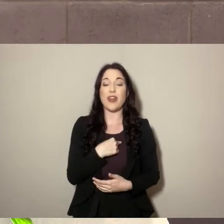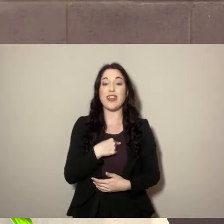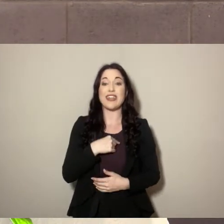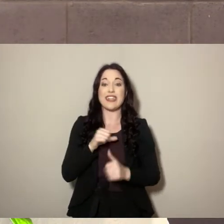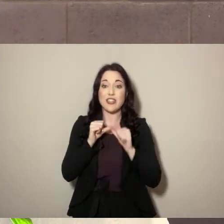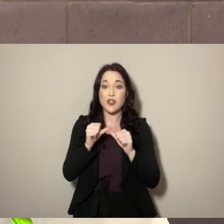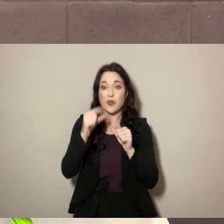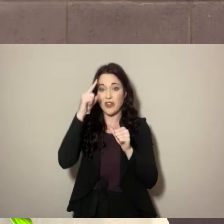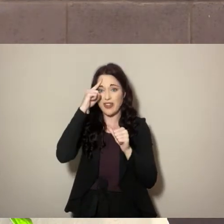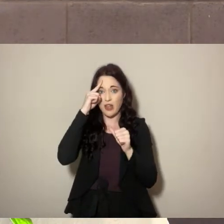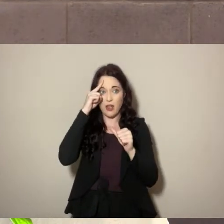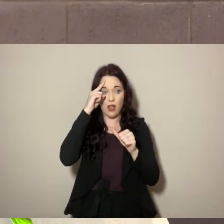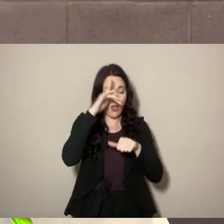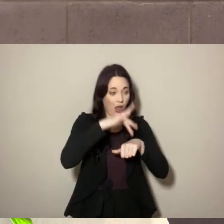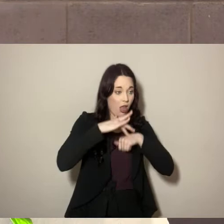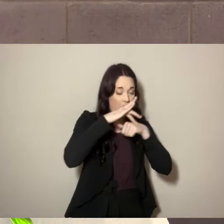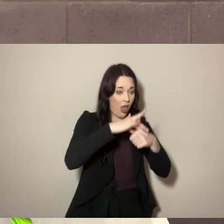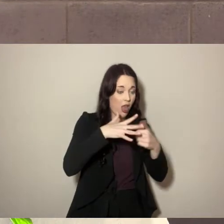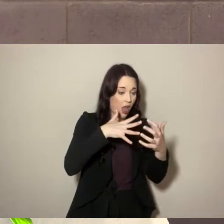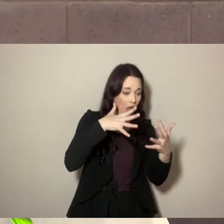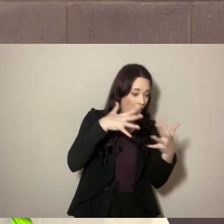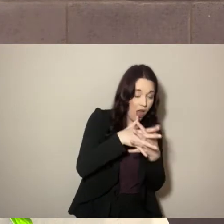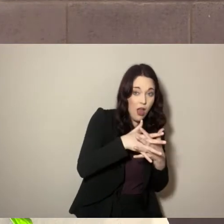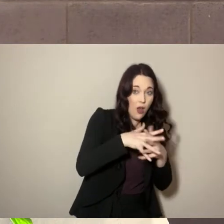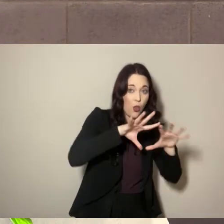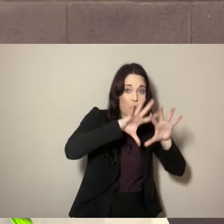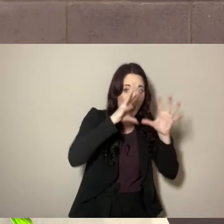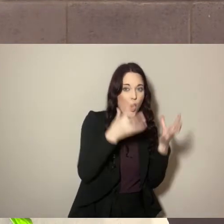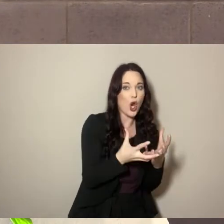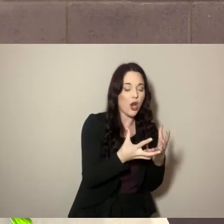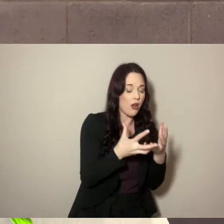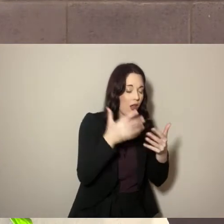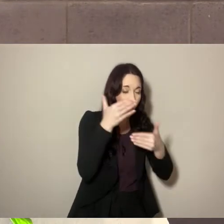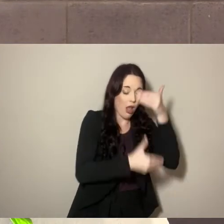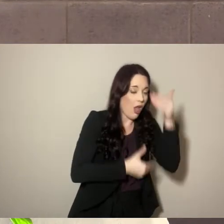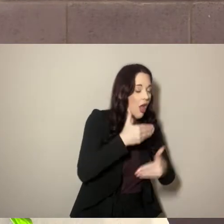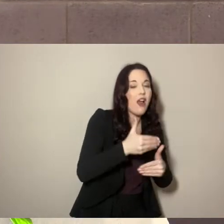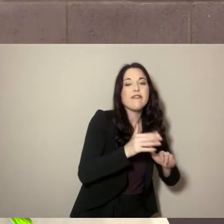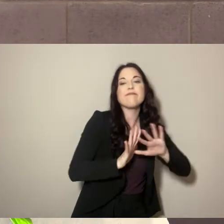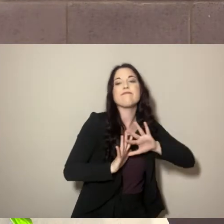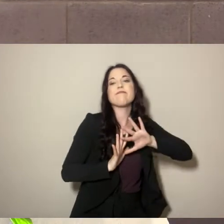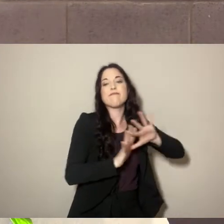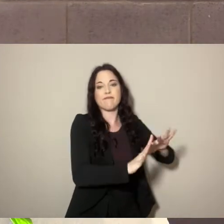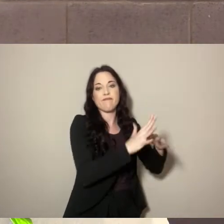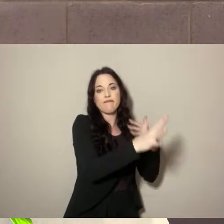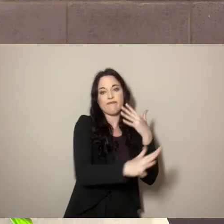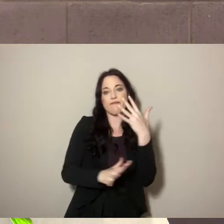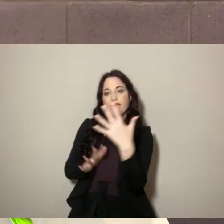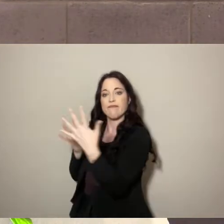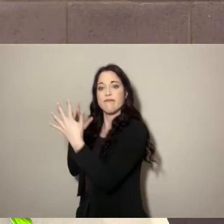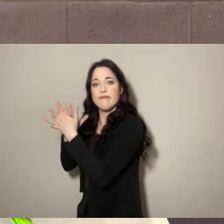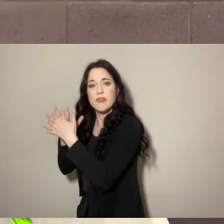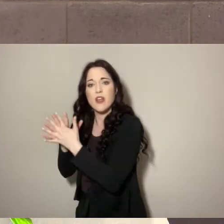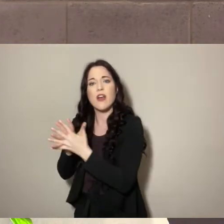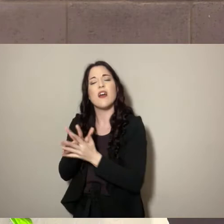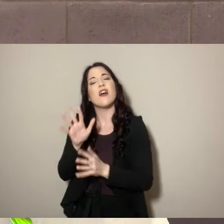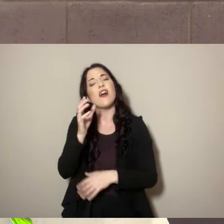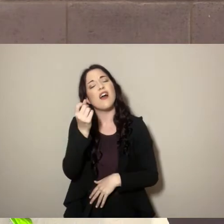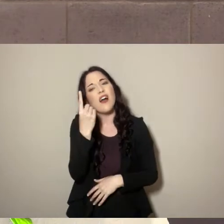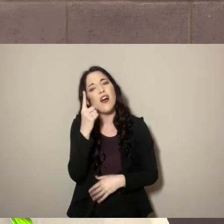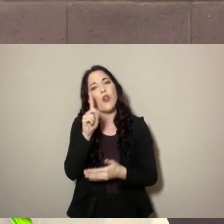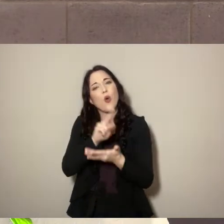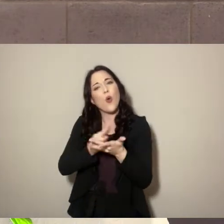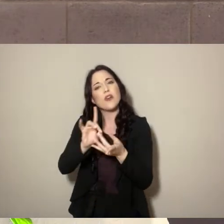earth brain. The Holy Spirit oftentimes shows up in so many ways, and sometimes it's the voice of